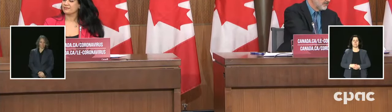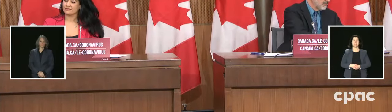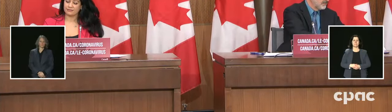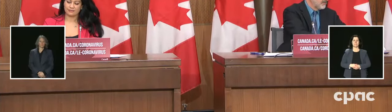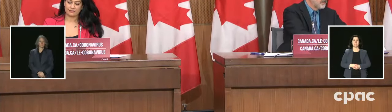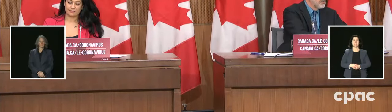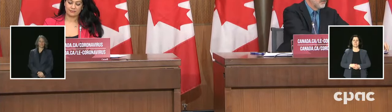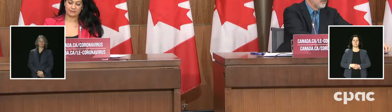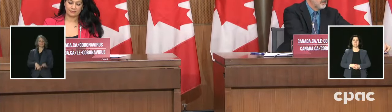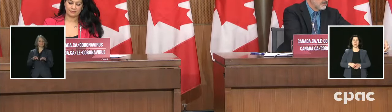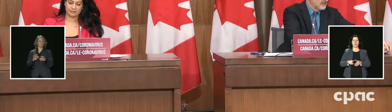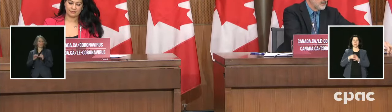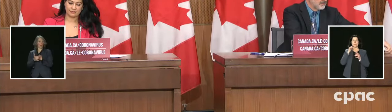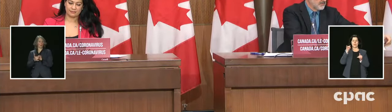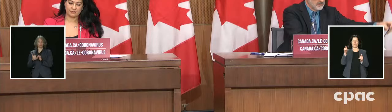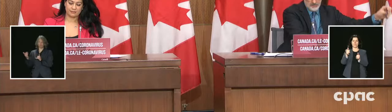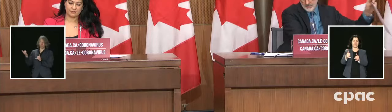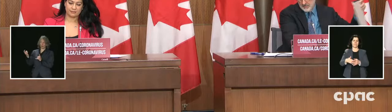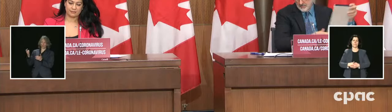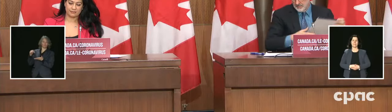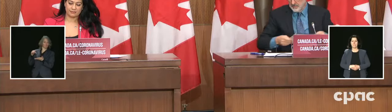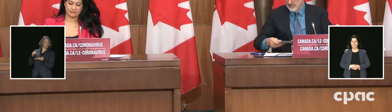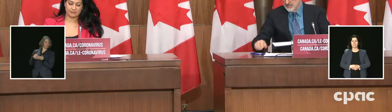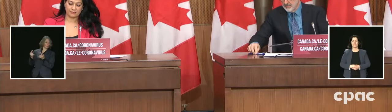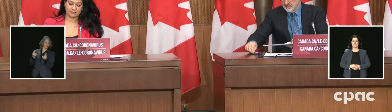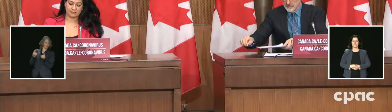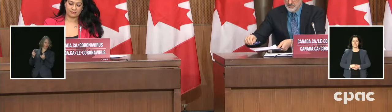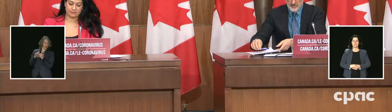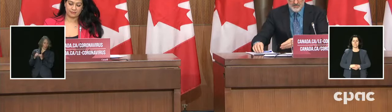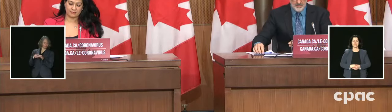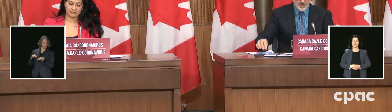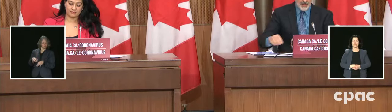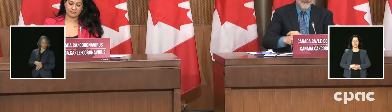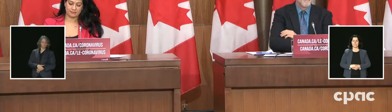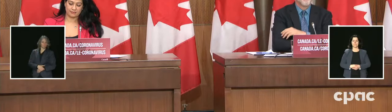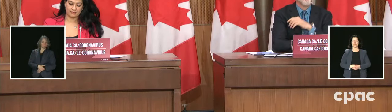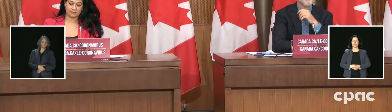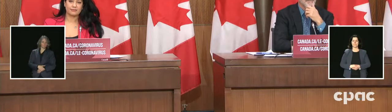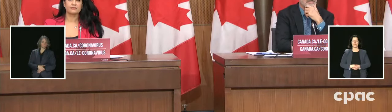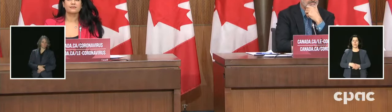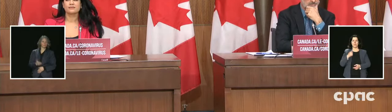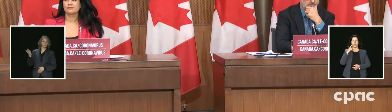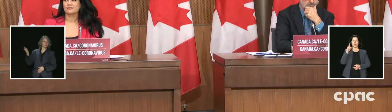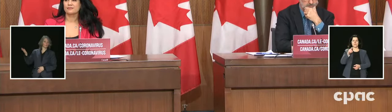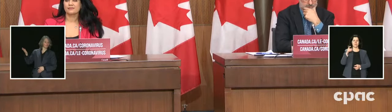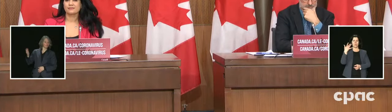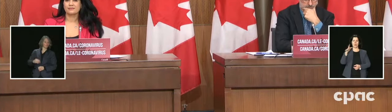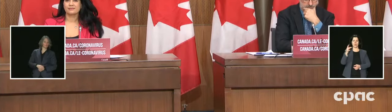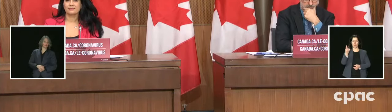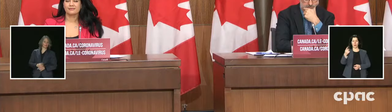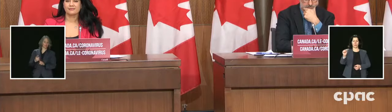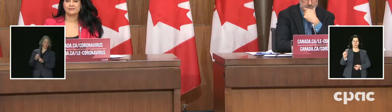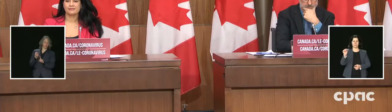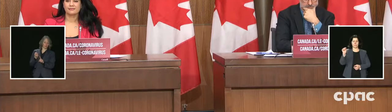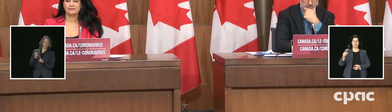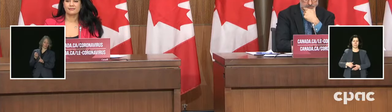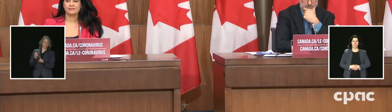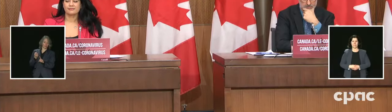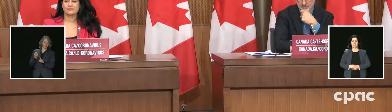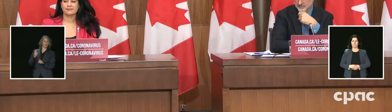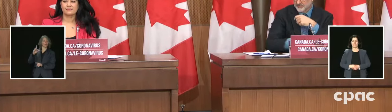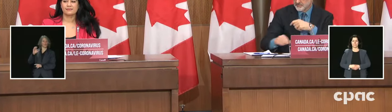Please press star 1 at this time if you have a question. S'il vous plaît, appuyez sur étoile 1 maintenant pour poser une question. Our first question, la première question, Marie